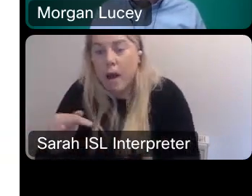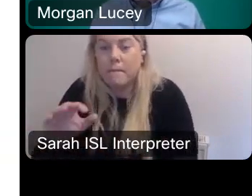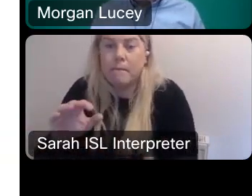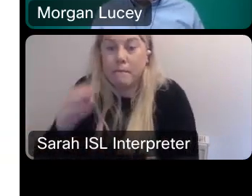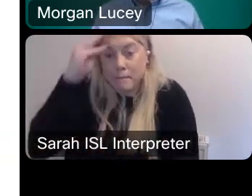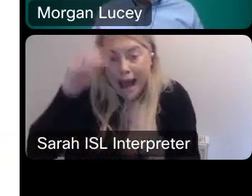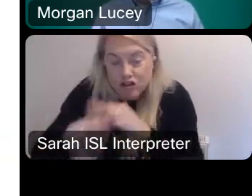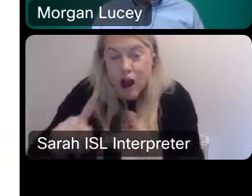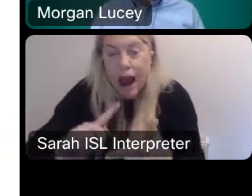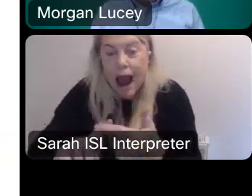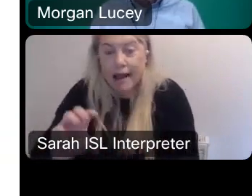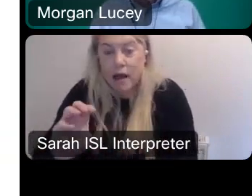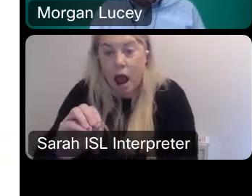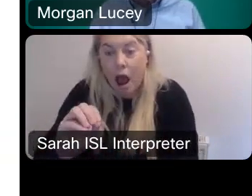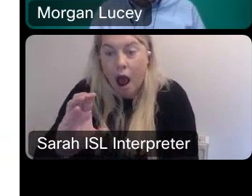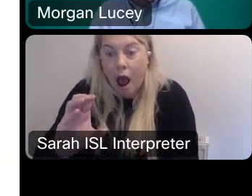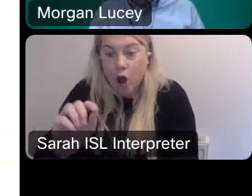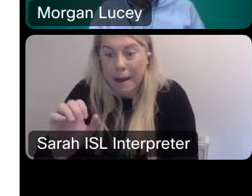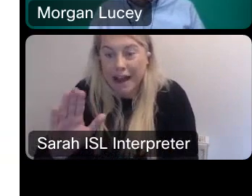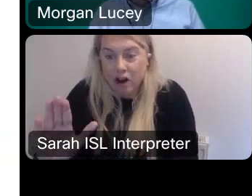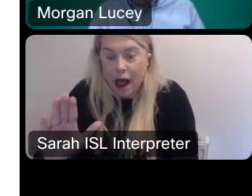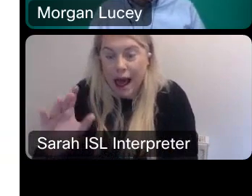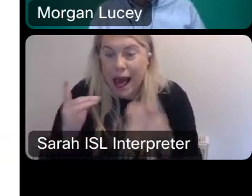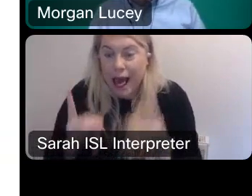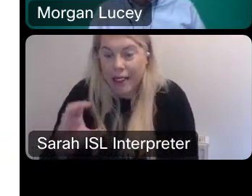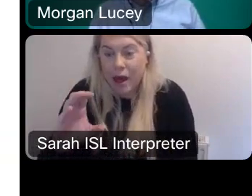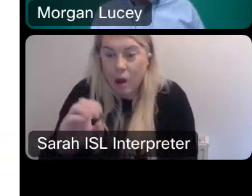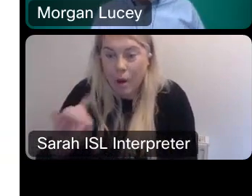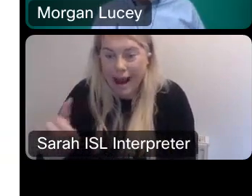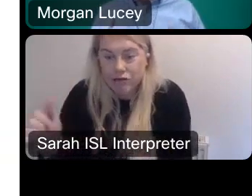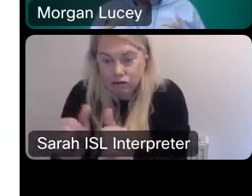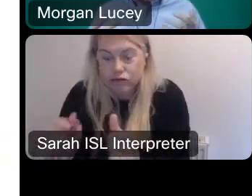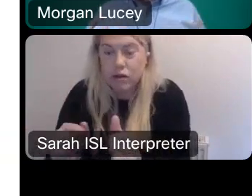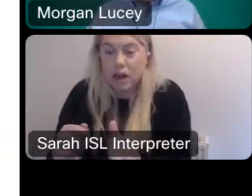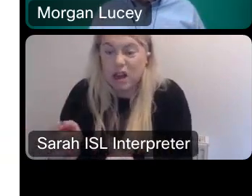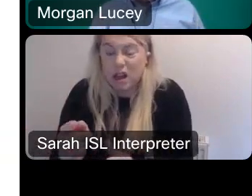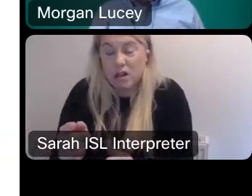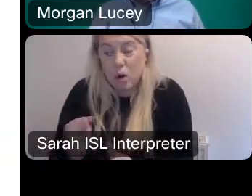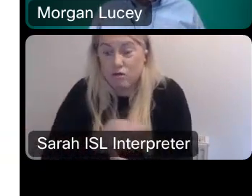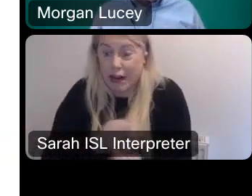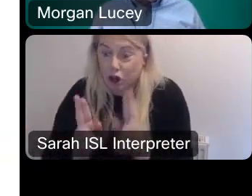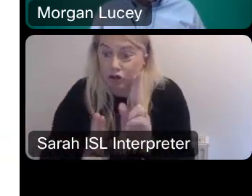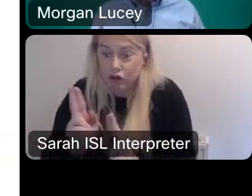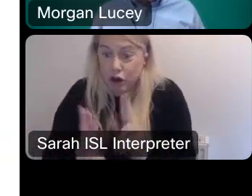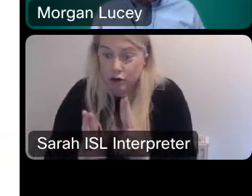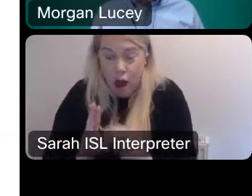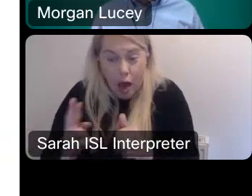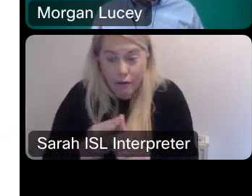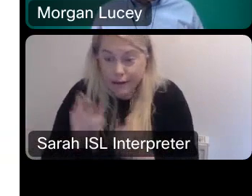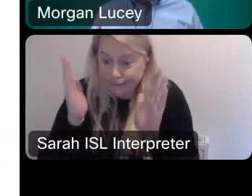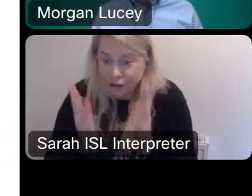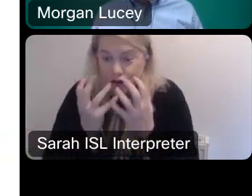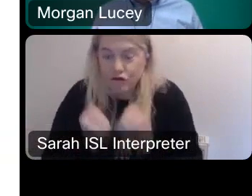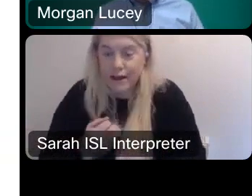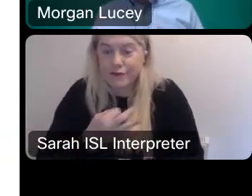directly to consent, as I said. And ideally, you should already have, you know, done the stress risk